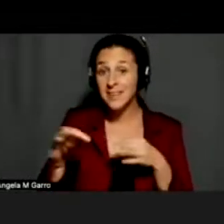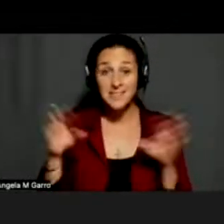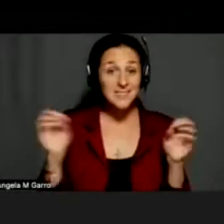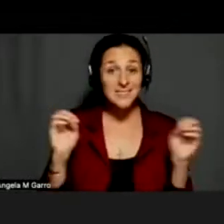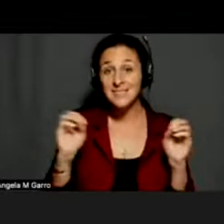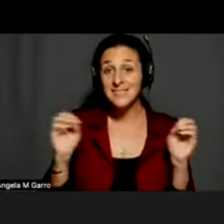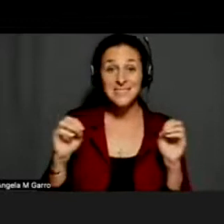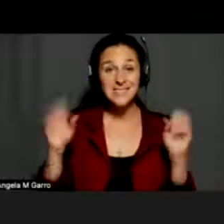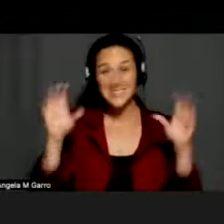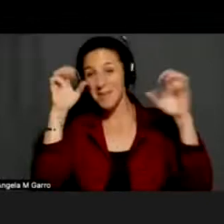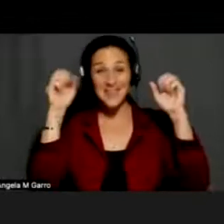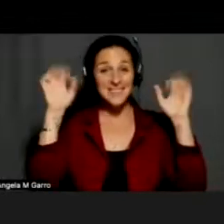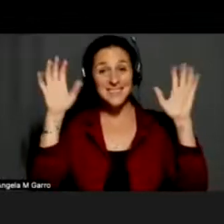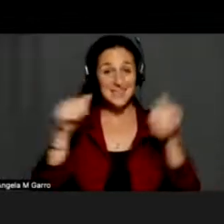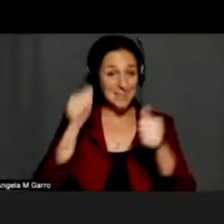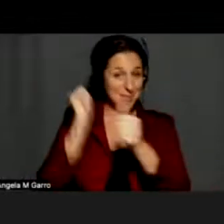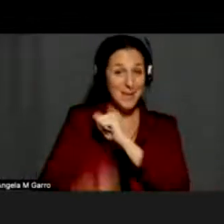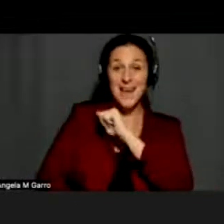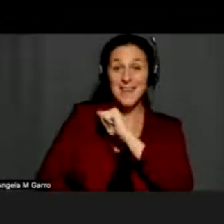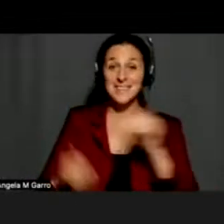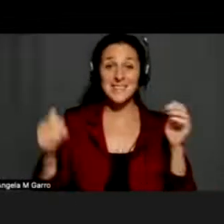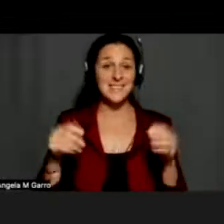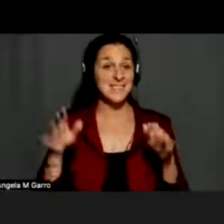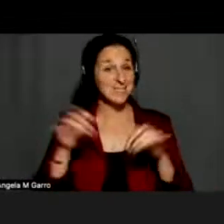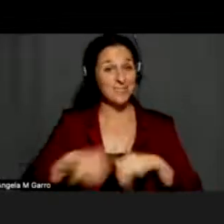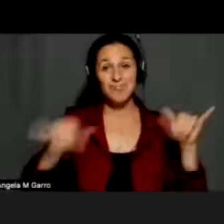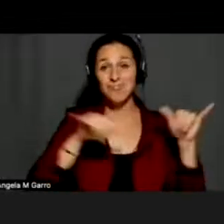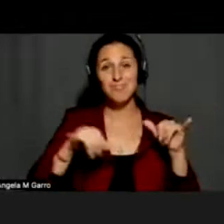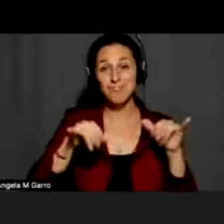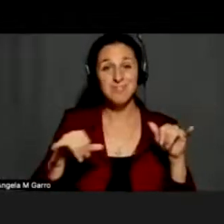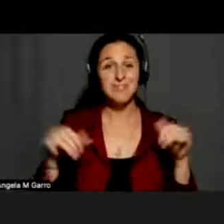that's amazing. This has passed unanimous. So